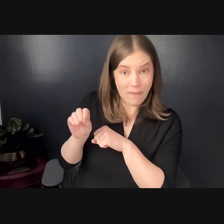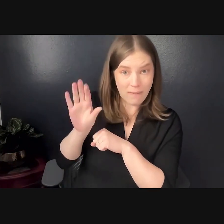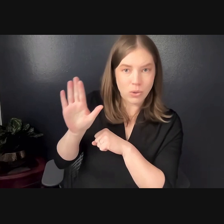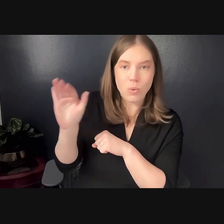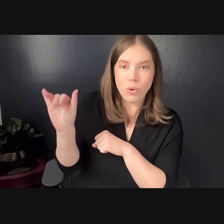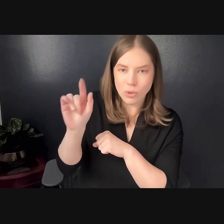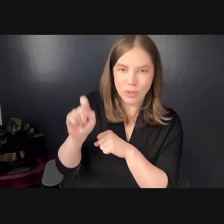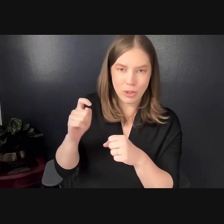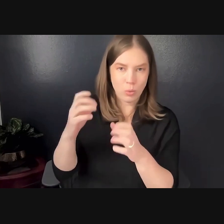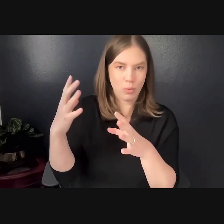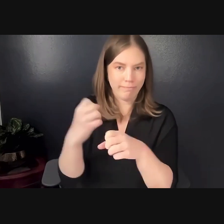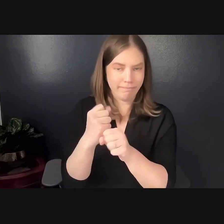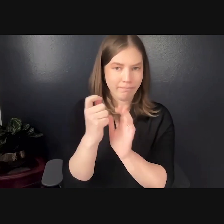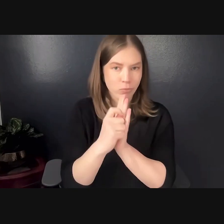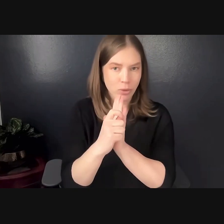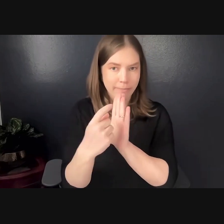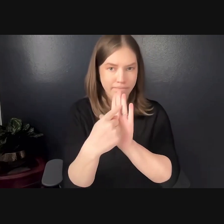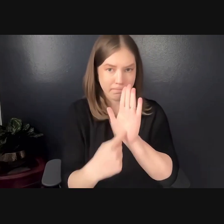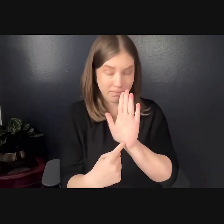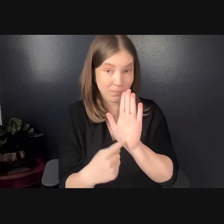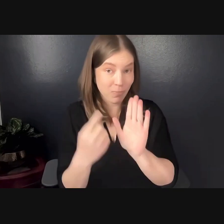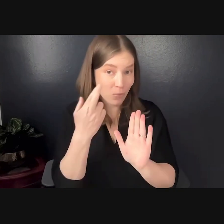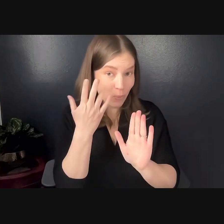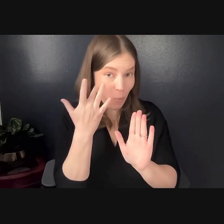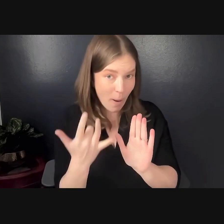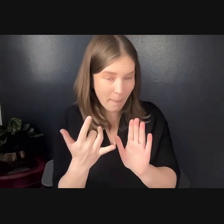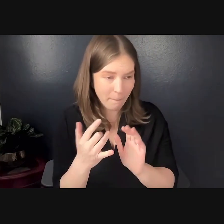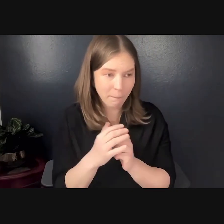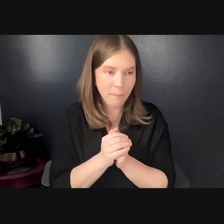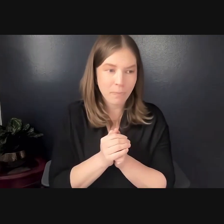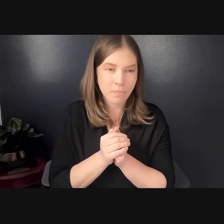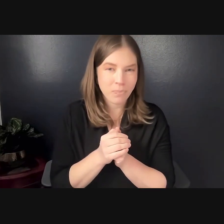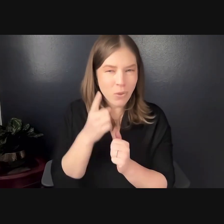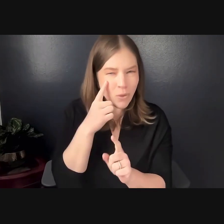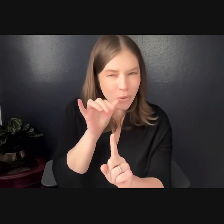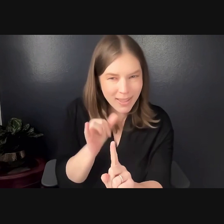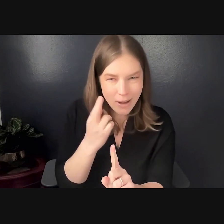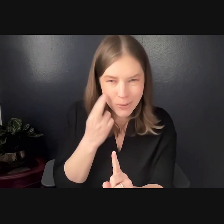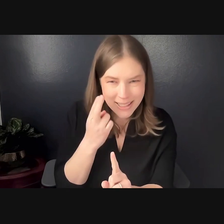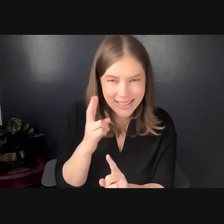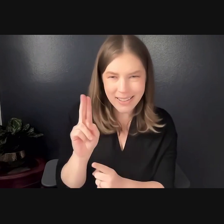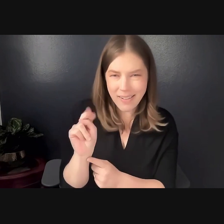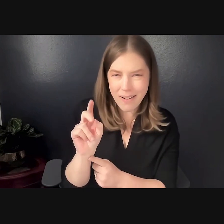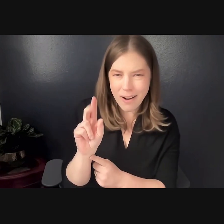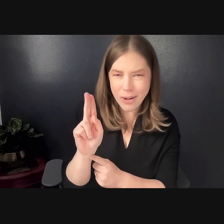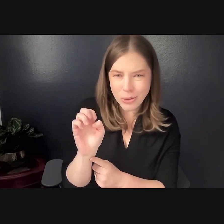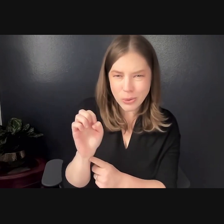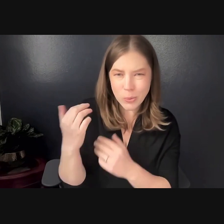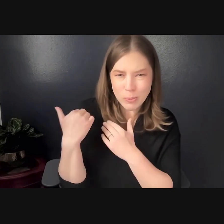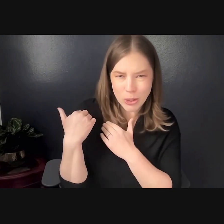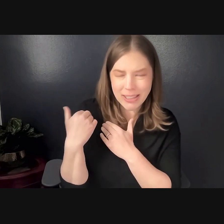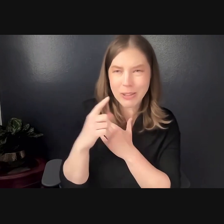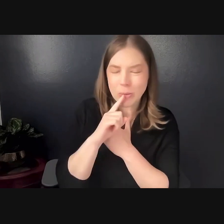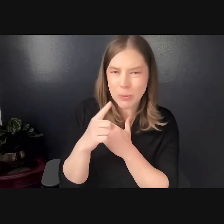budget to see if there is an actual undue burden. So it must, again, meet that